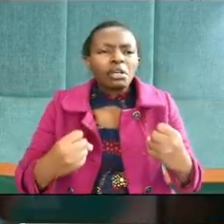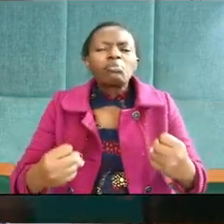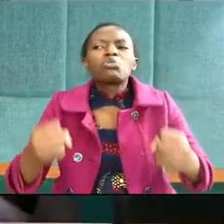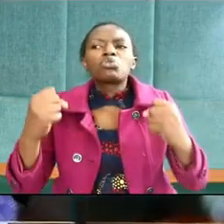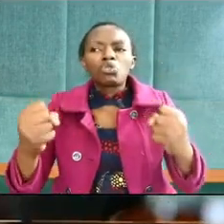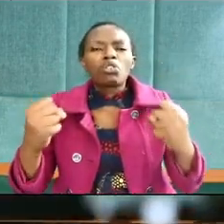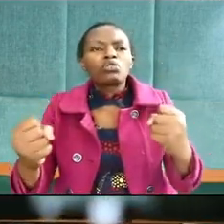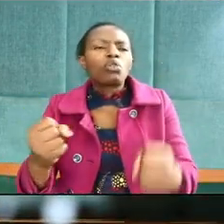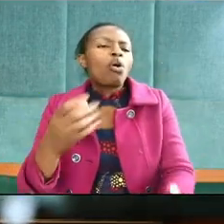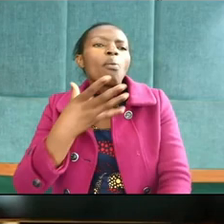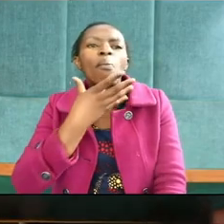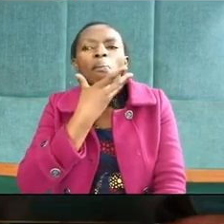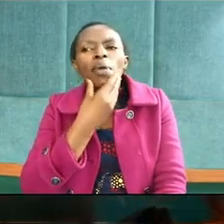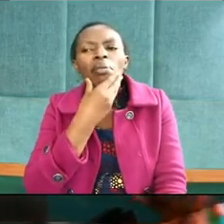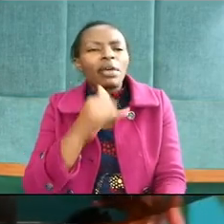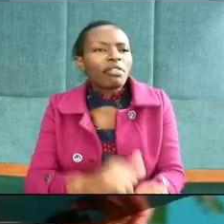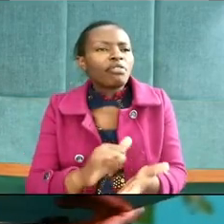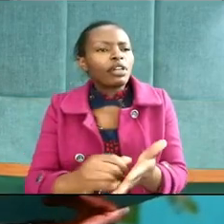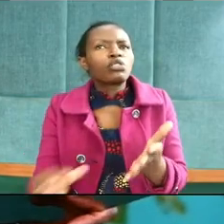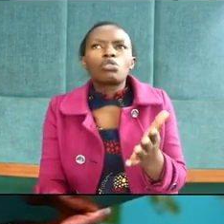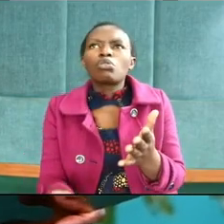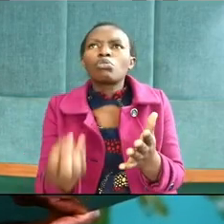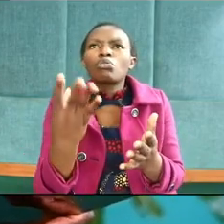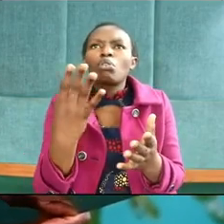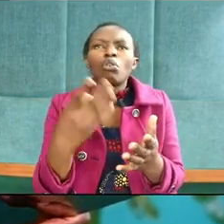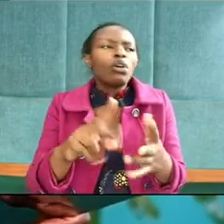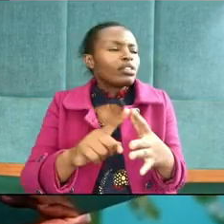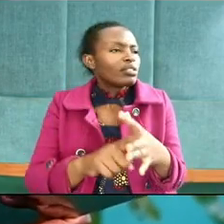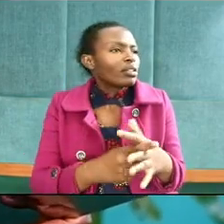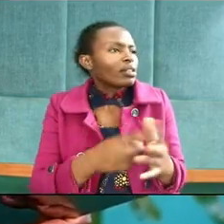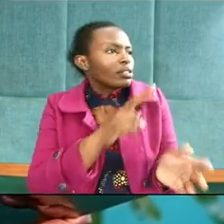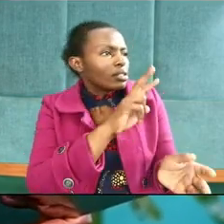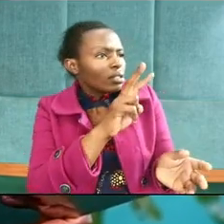up and you begin looking at them and think,